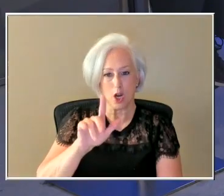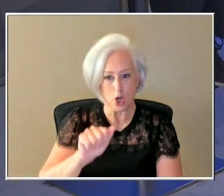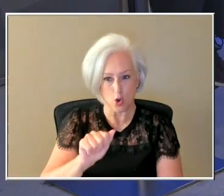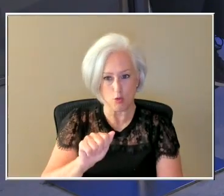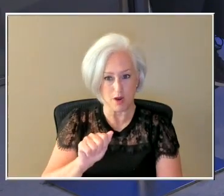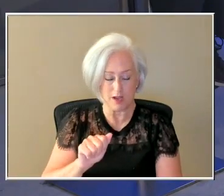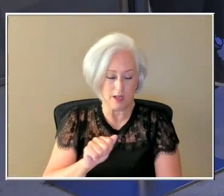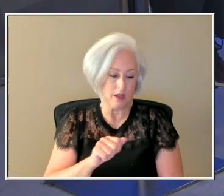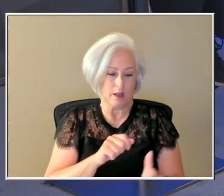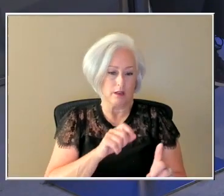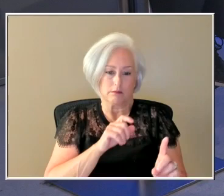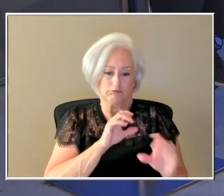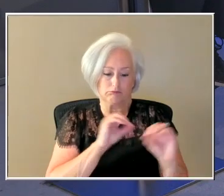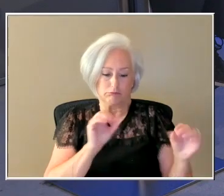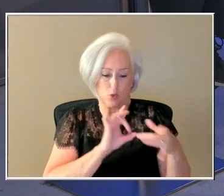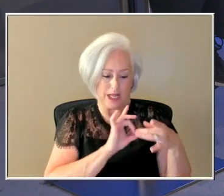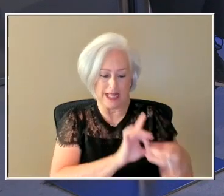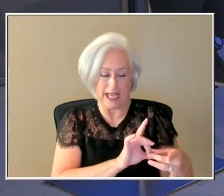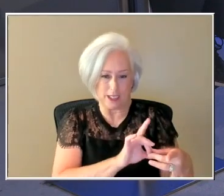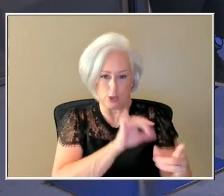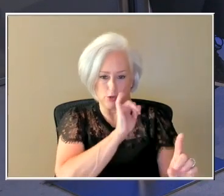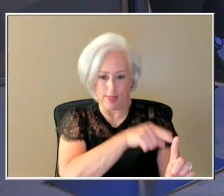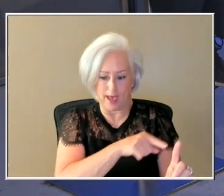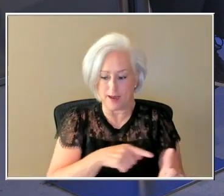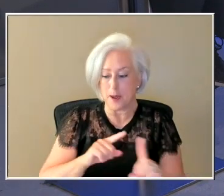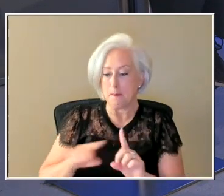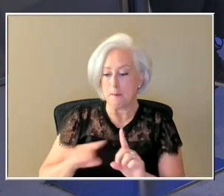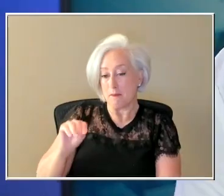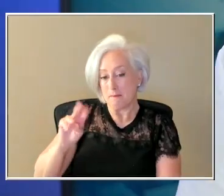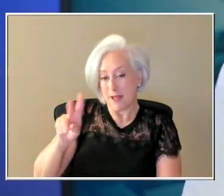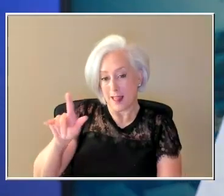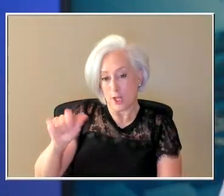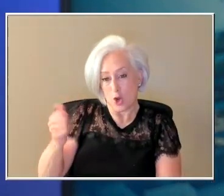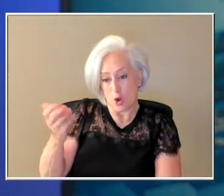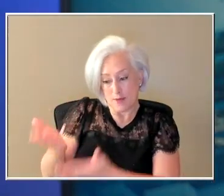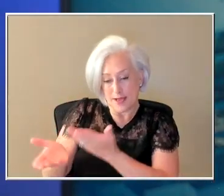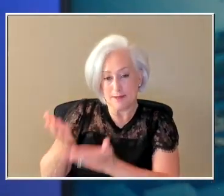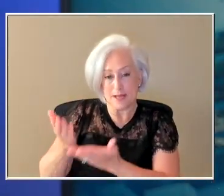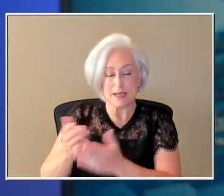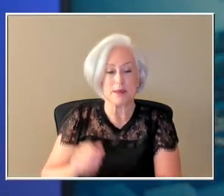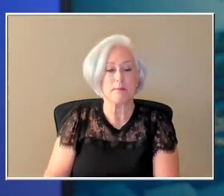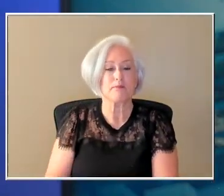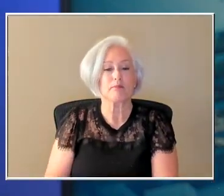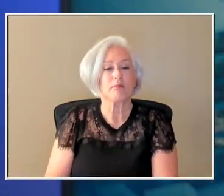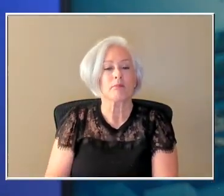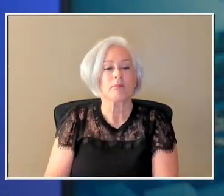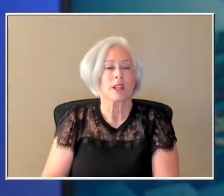is just really unusual. Yes. That unusual. And the reality is there are certainly fewer than,